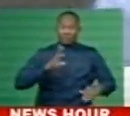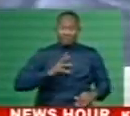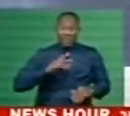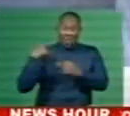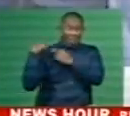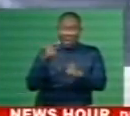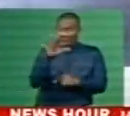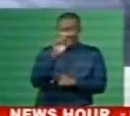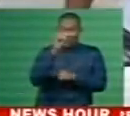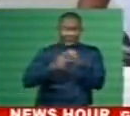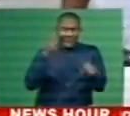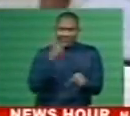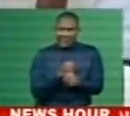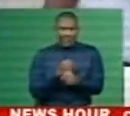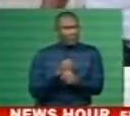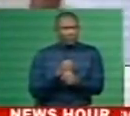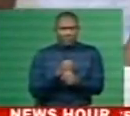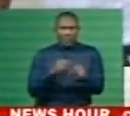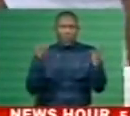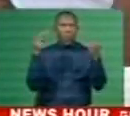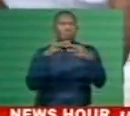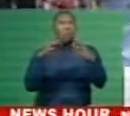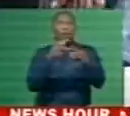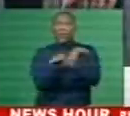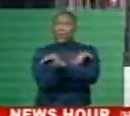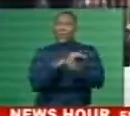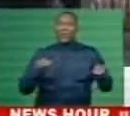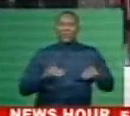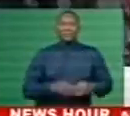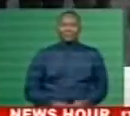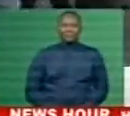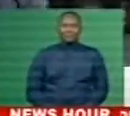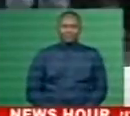50 years of existence as a peaceful community is worth celebrating.